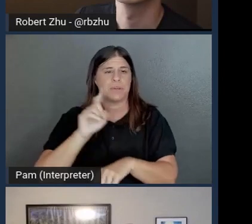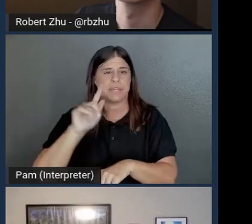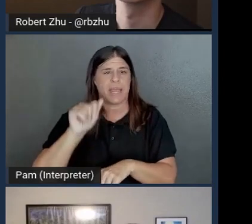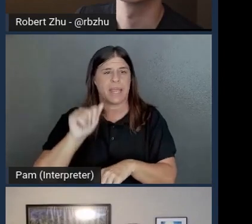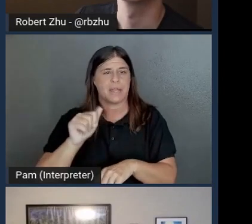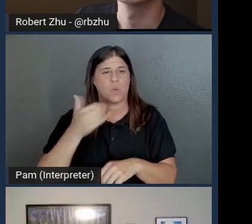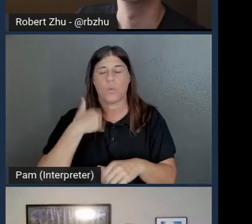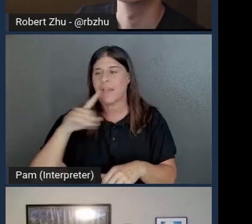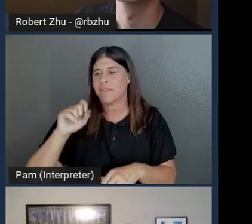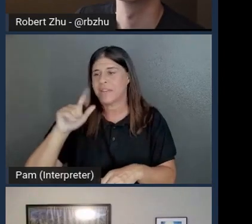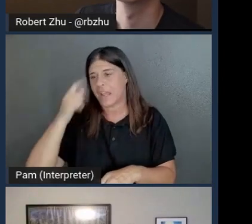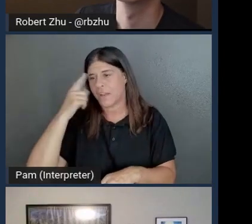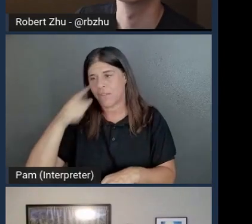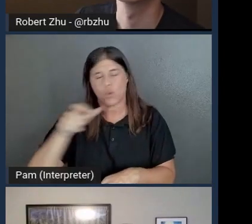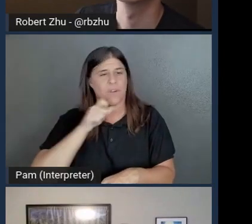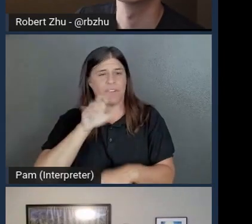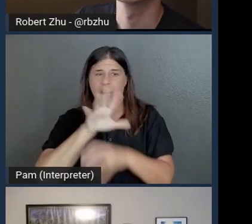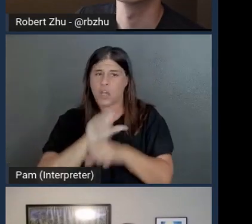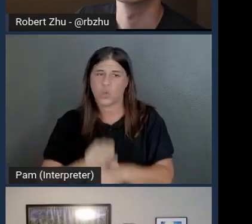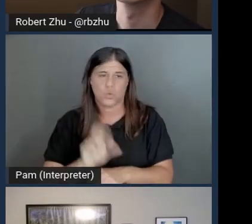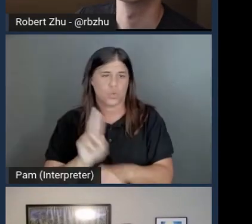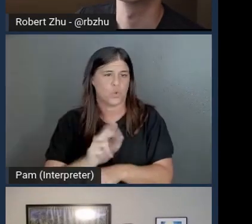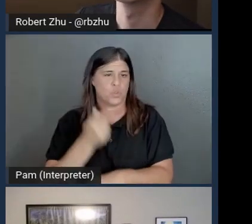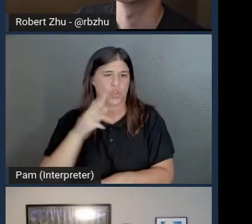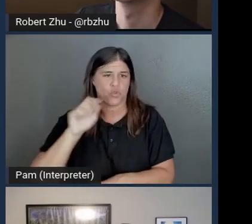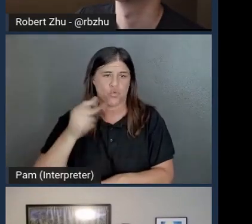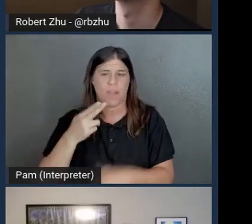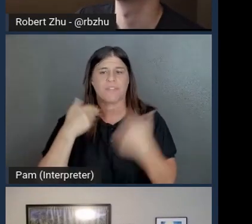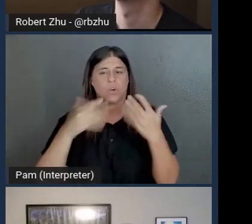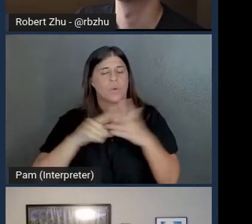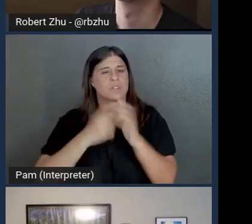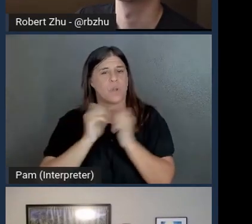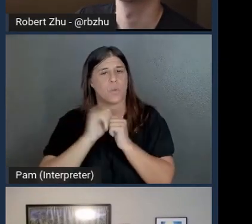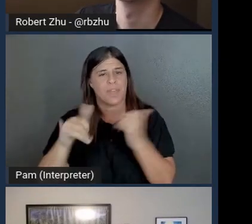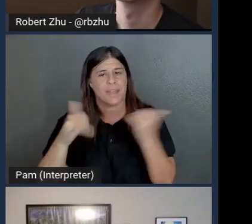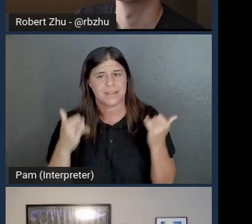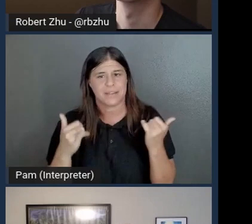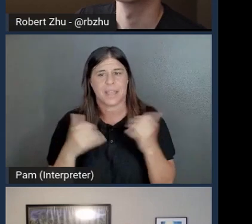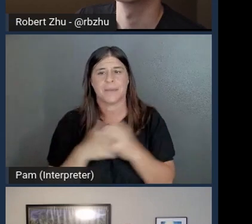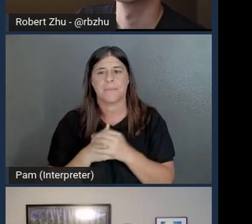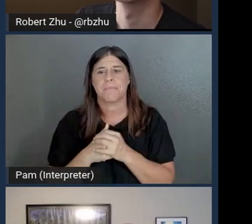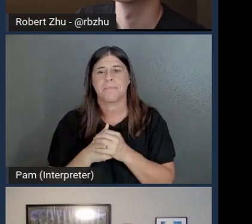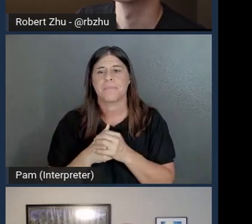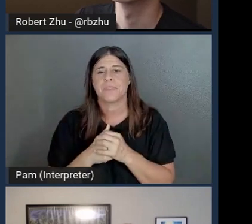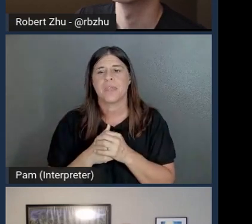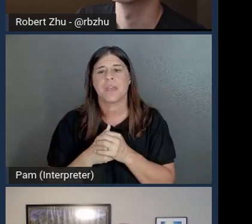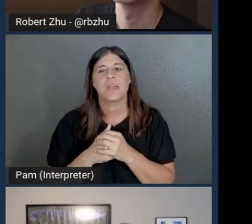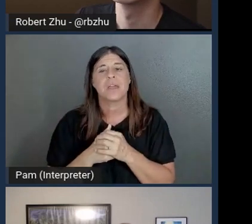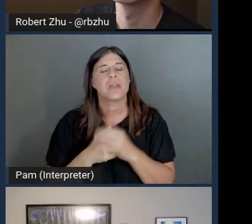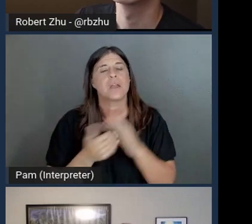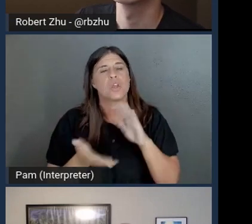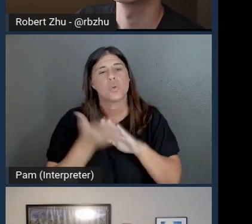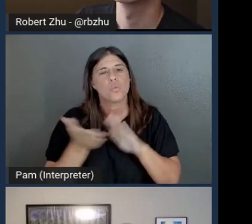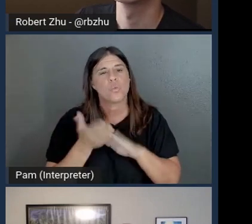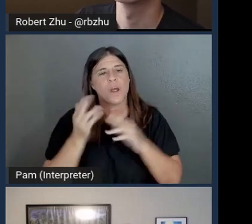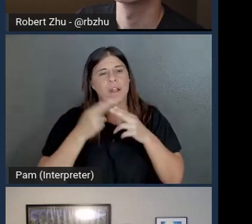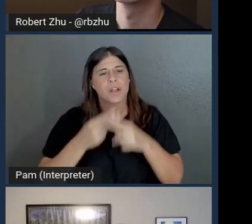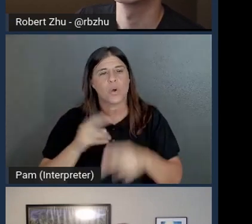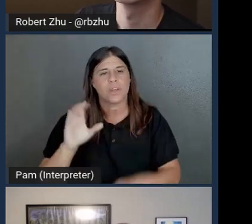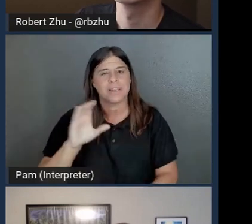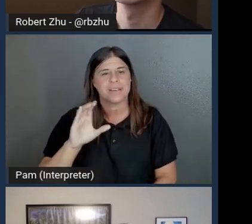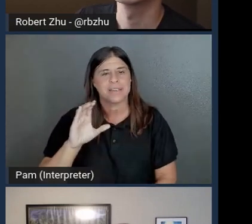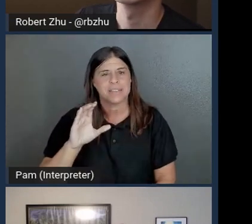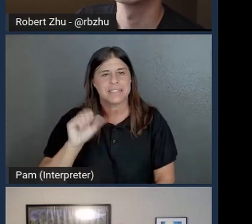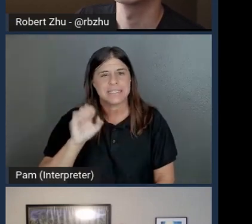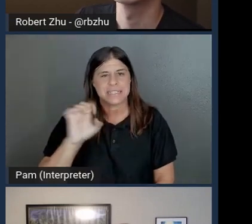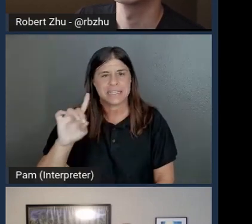you if you're not used to using graph databases to be able to get started with today. You can go in and just run these, we call it the seed command, to